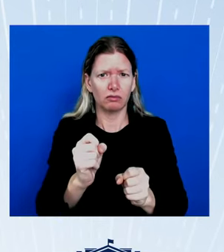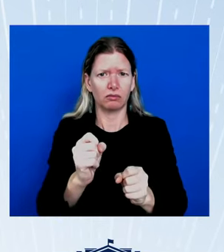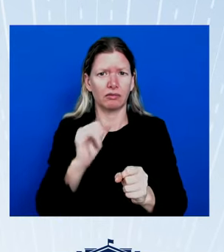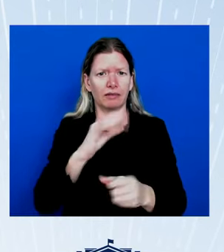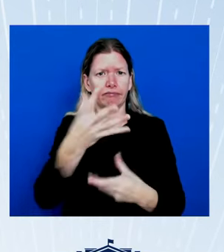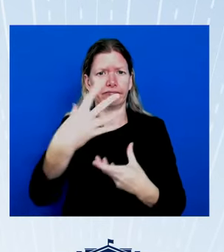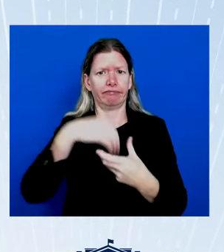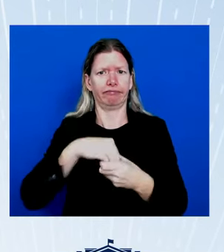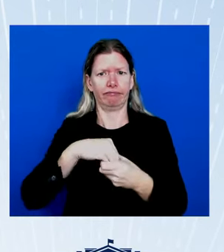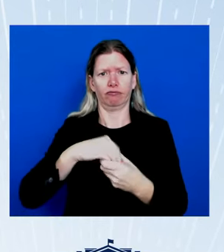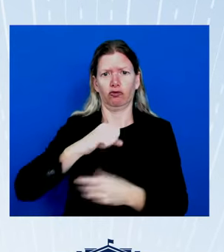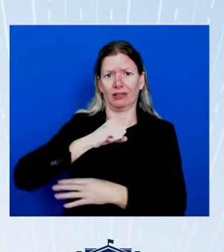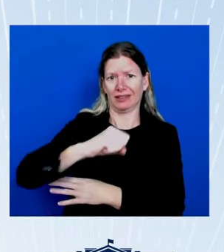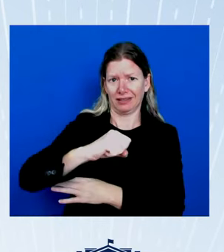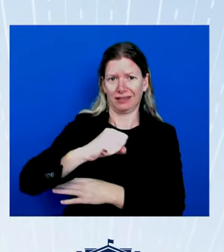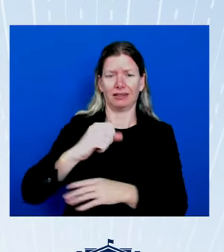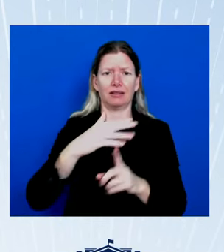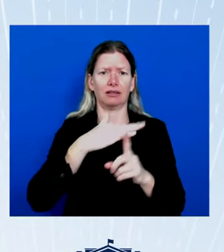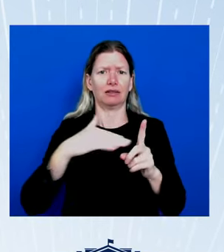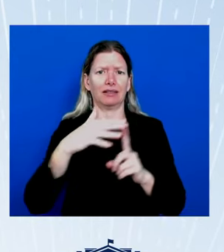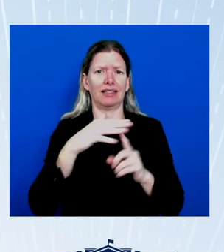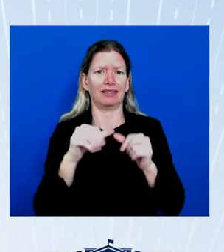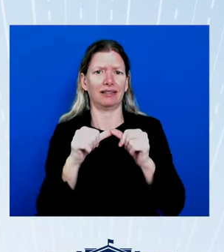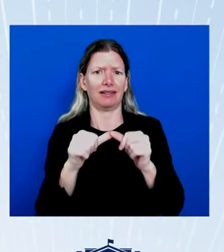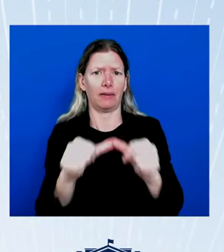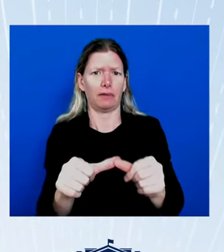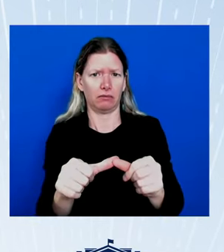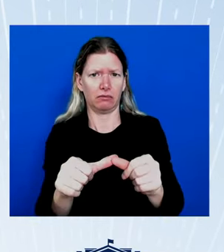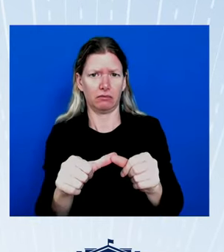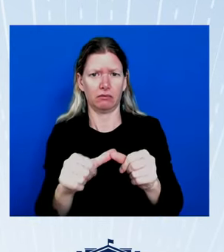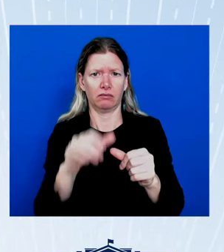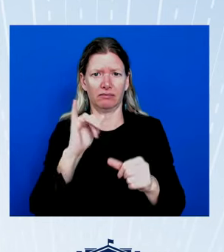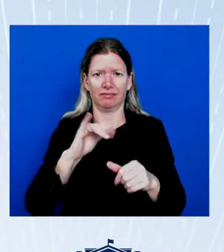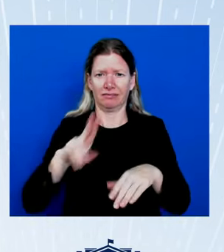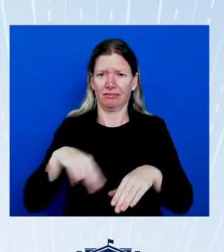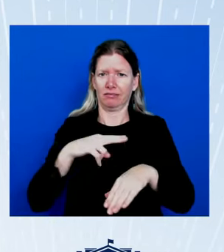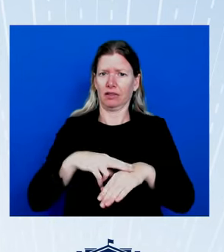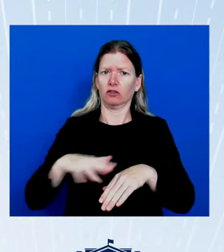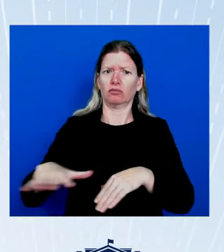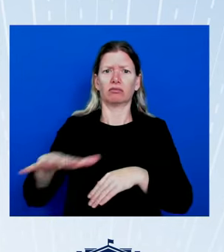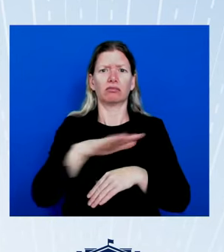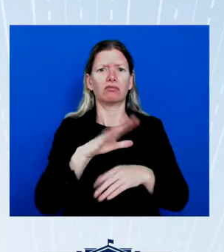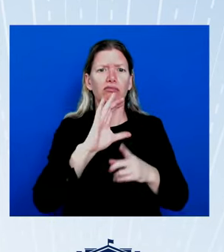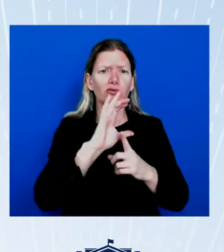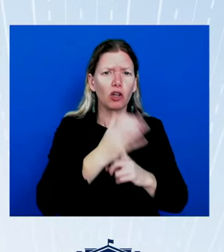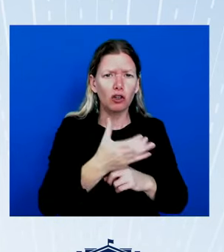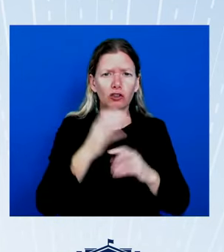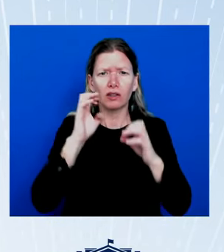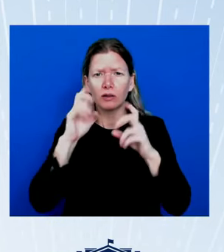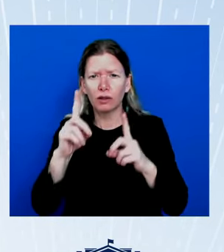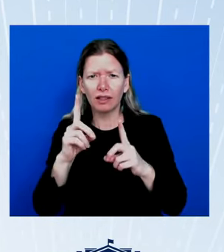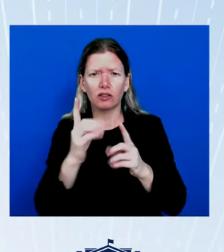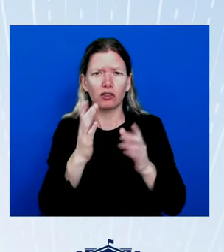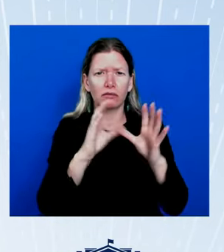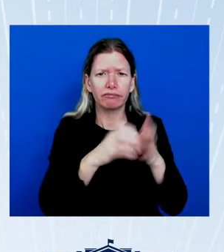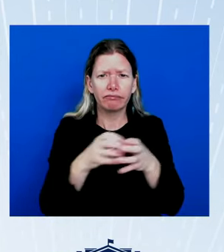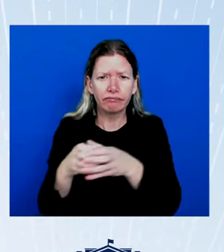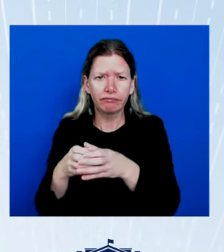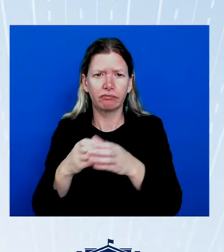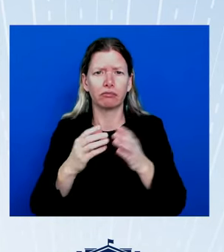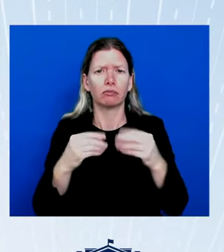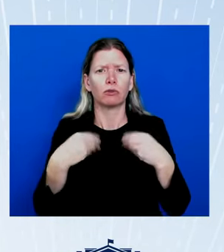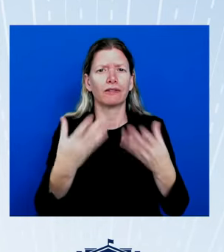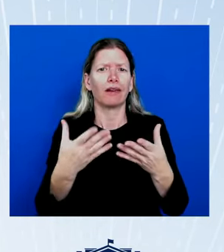basic humanities research and development into the historic roots and cultural effects of climate change. Last